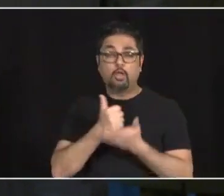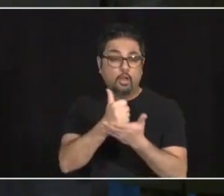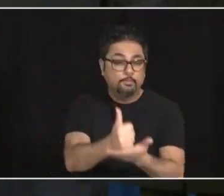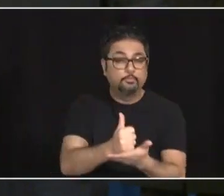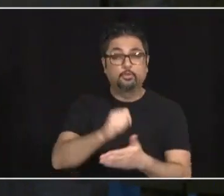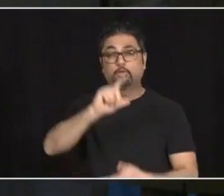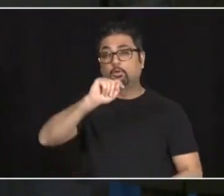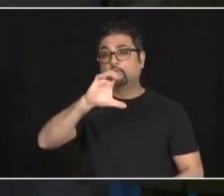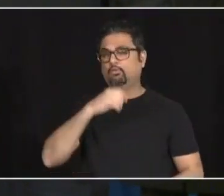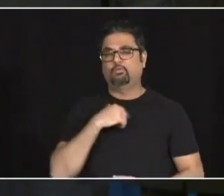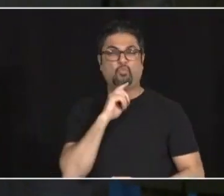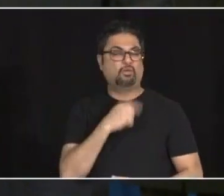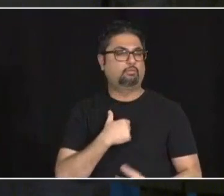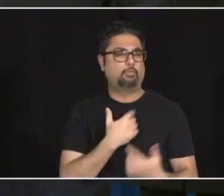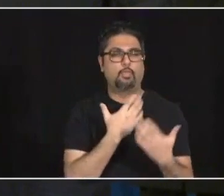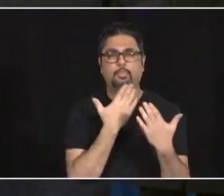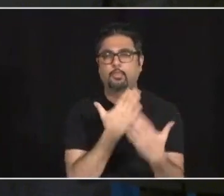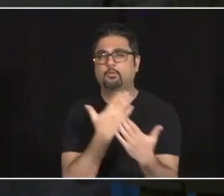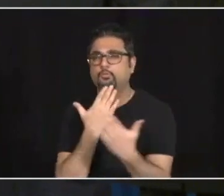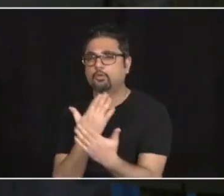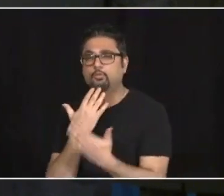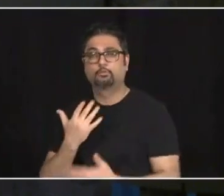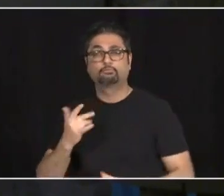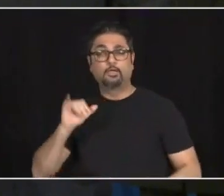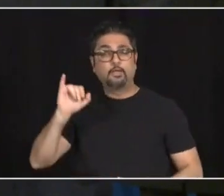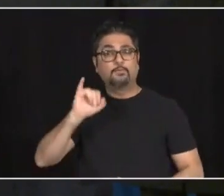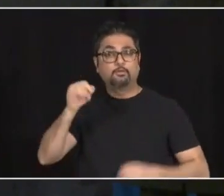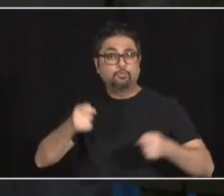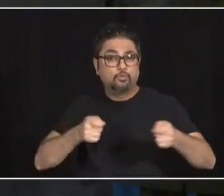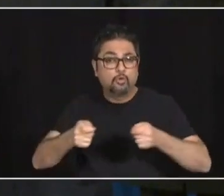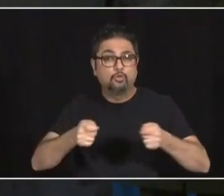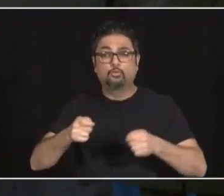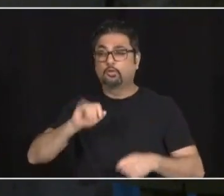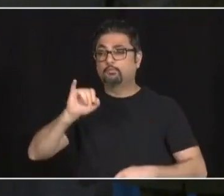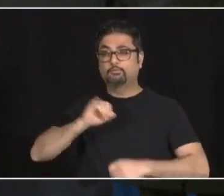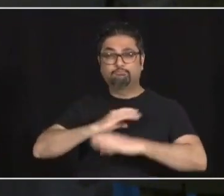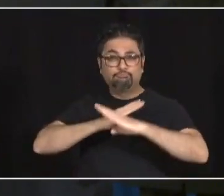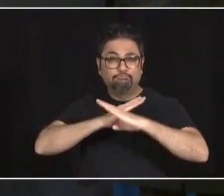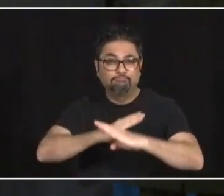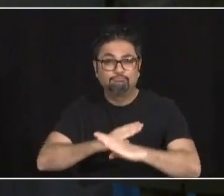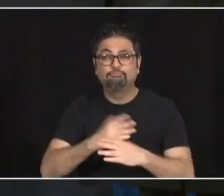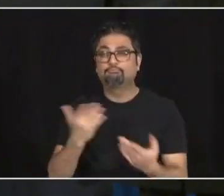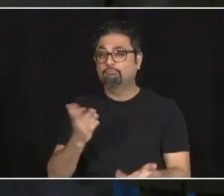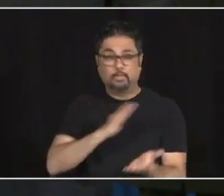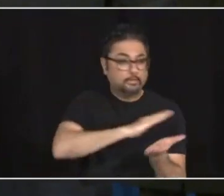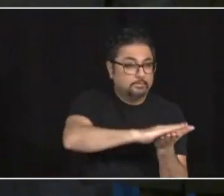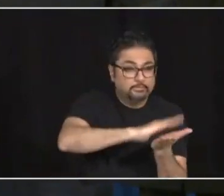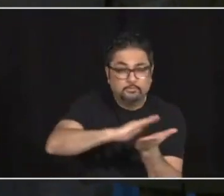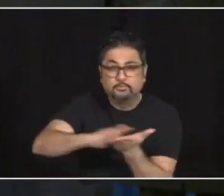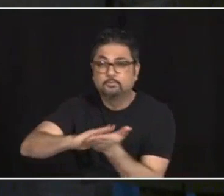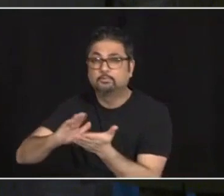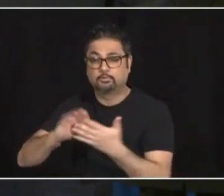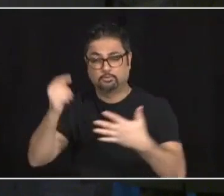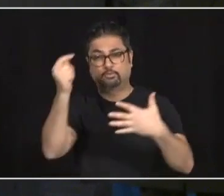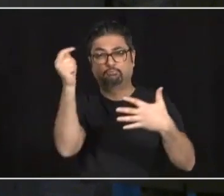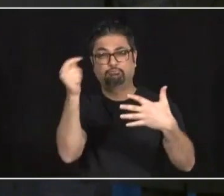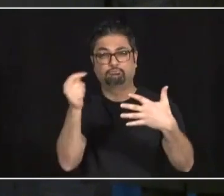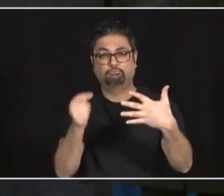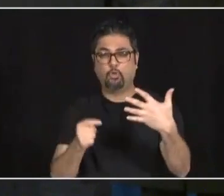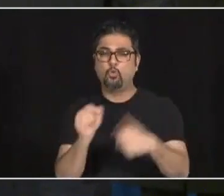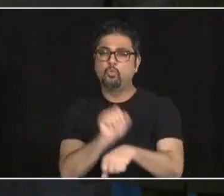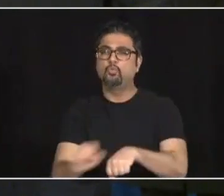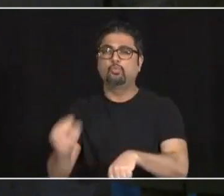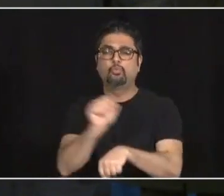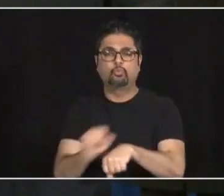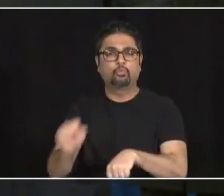help staff up, to help with infection control and prevention, cleaning and everything else that needs to be done. But what we found that while